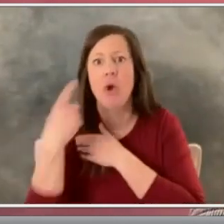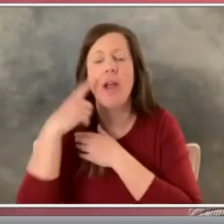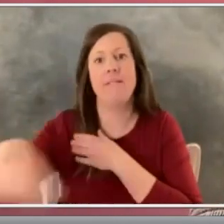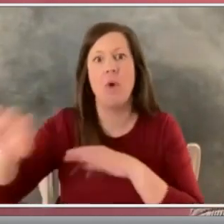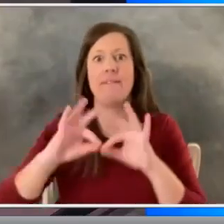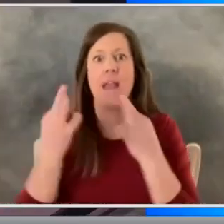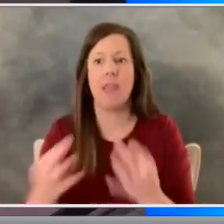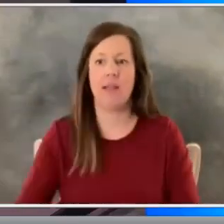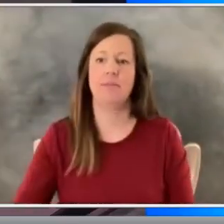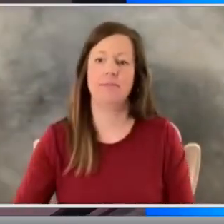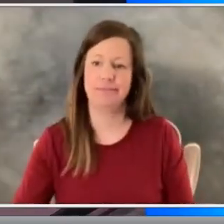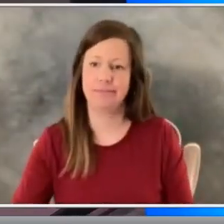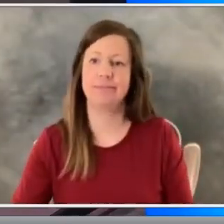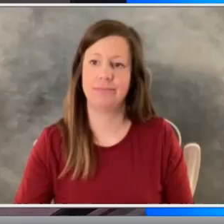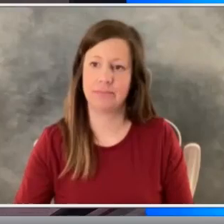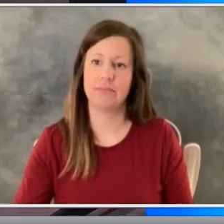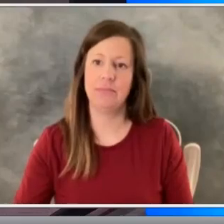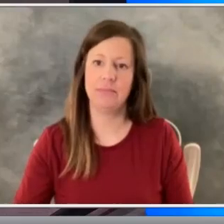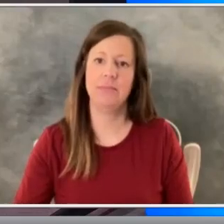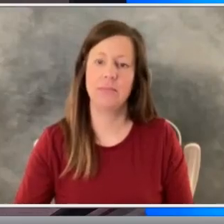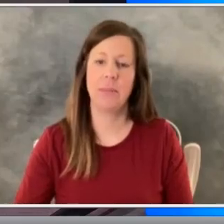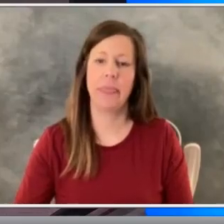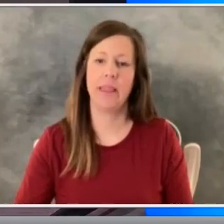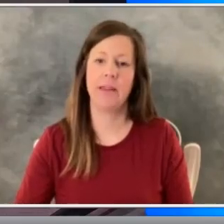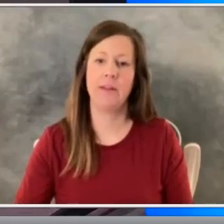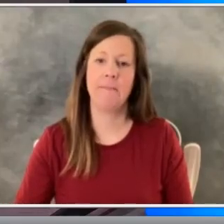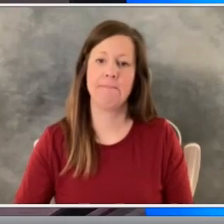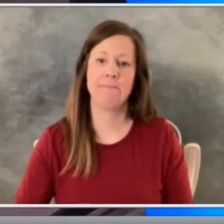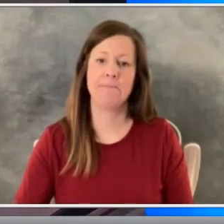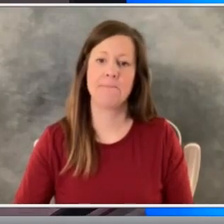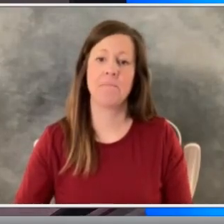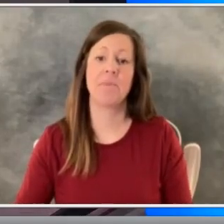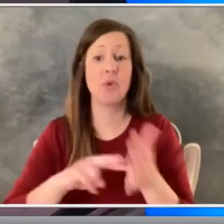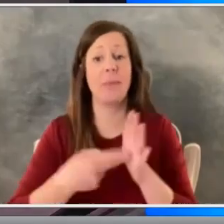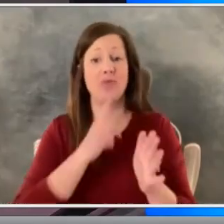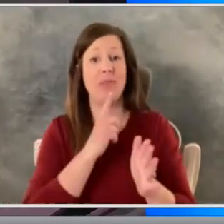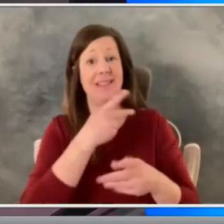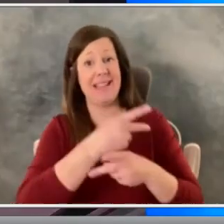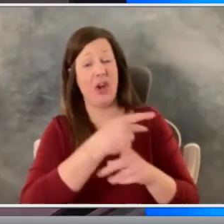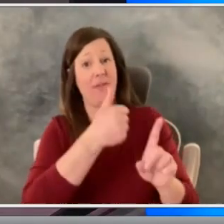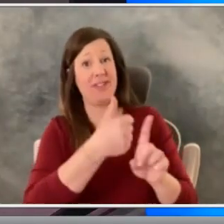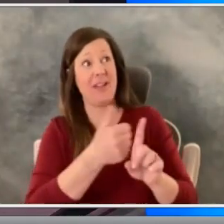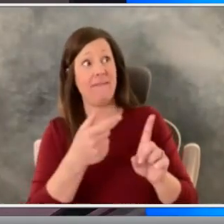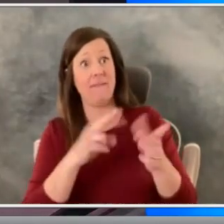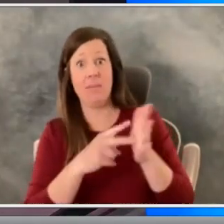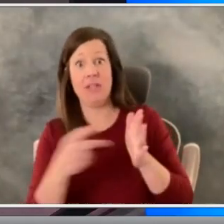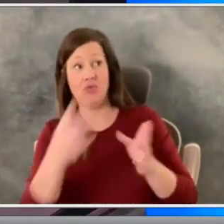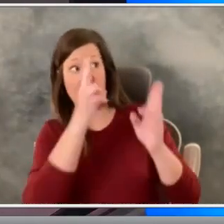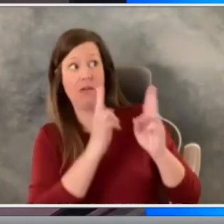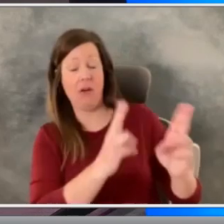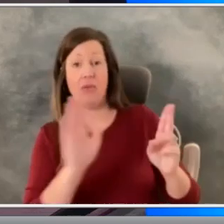you're honoring your loved one. I always think of it this way. You're honoring your loved one by taking care of yourself. You're honoring their wishes.